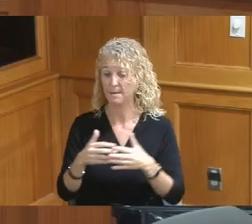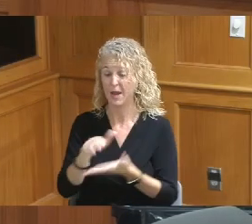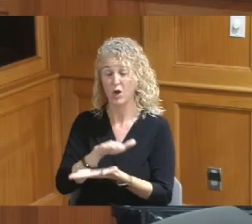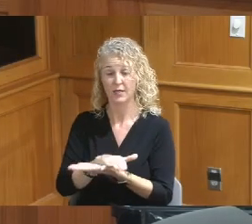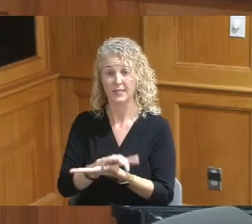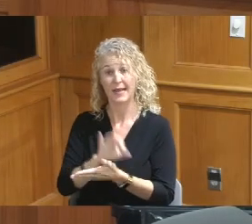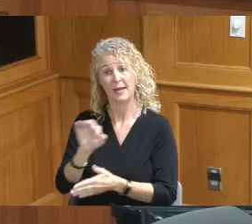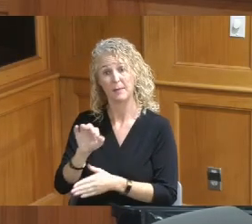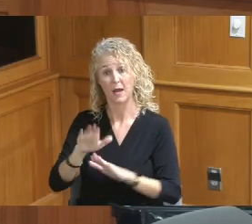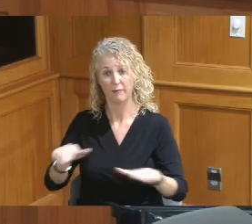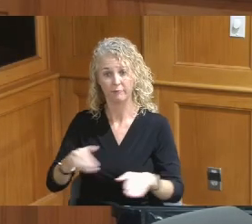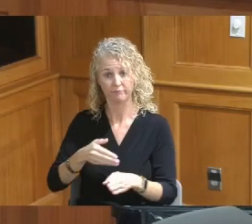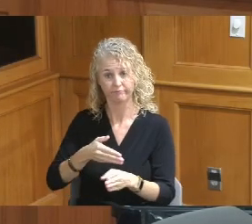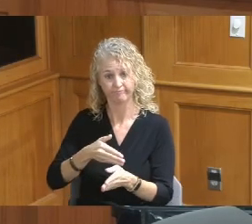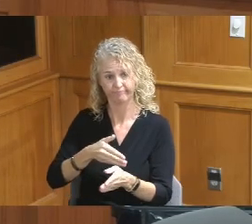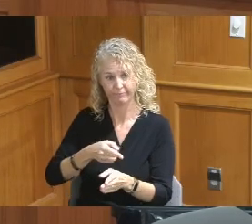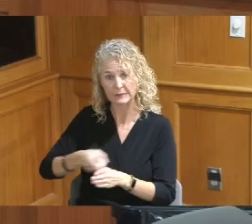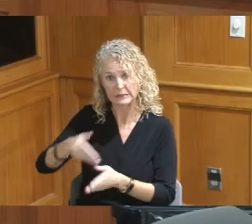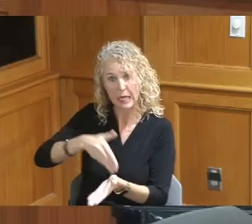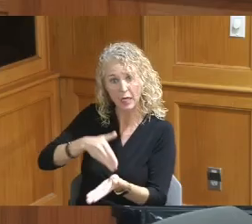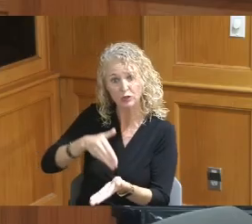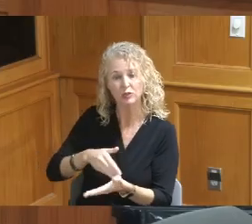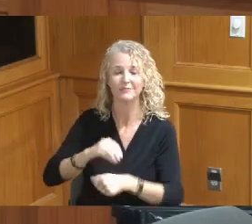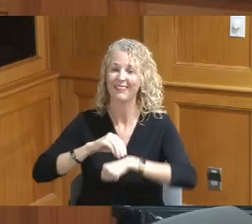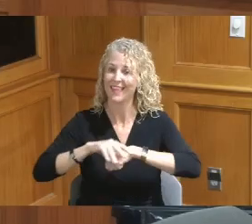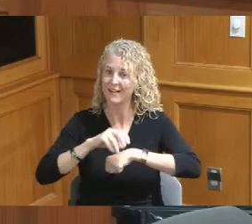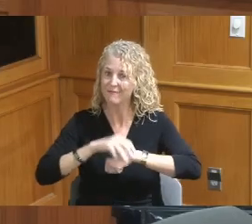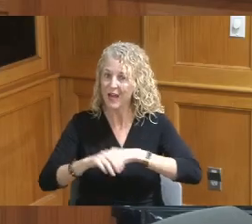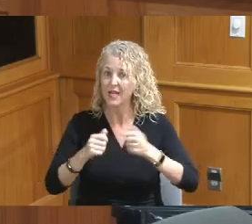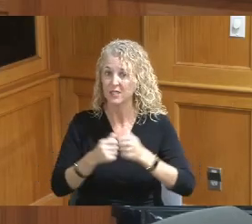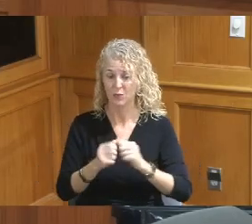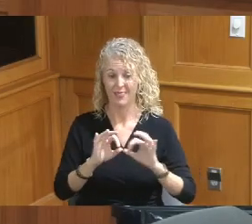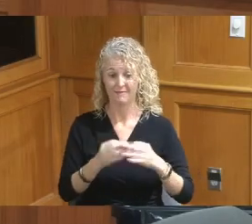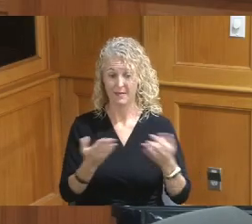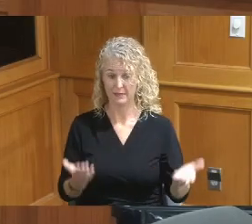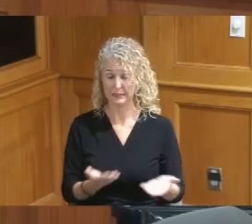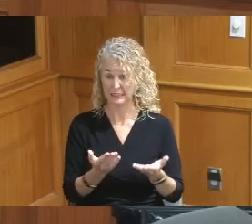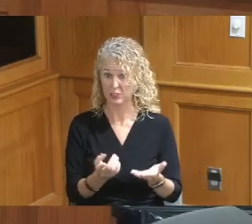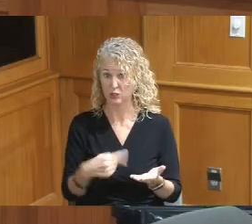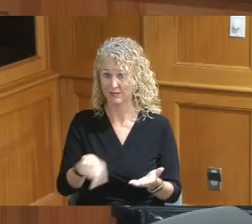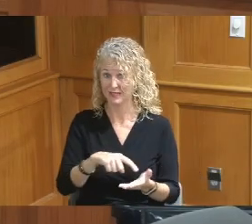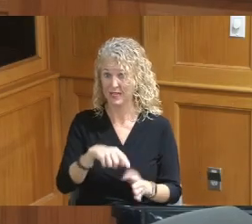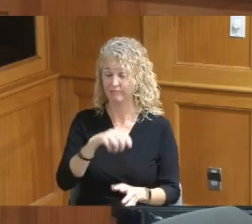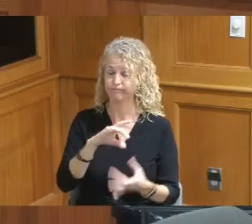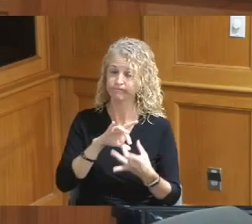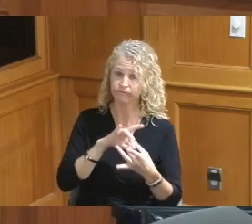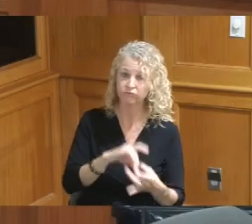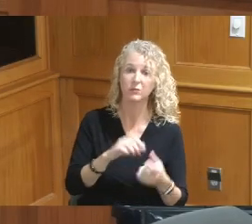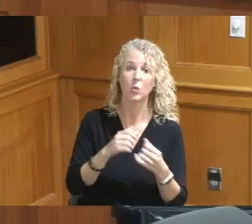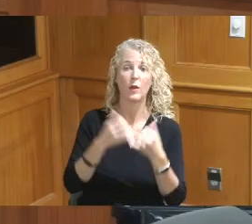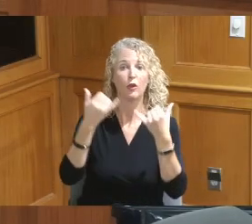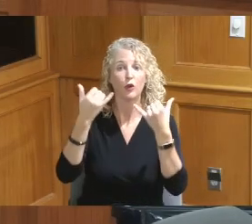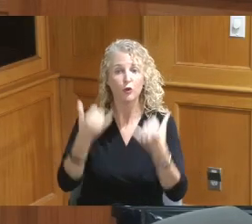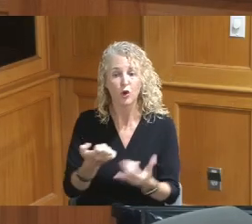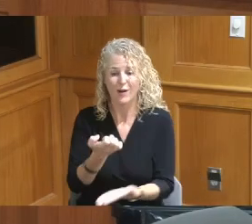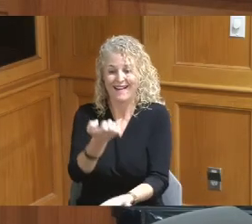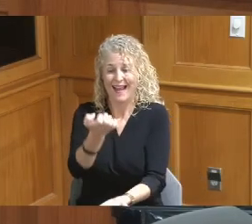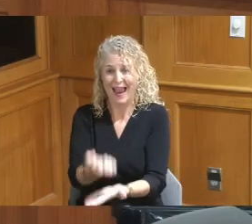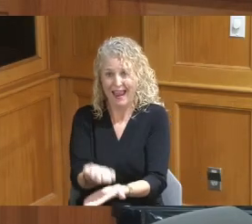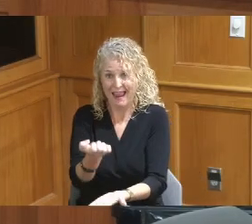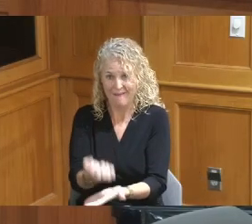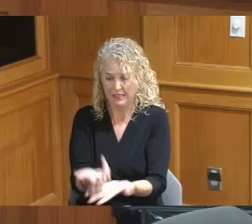of Pediatrics, ensuring that advice given to Hamilton County families is rooted in current